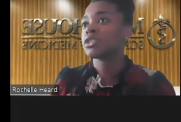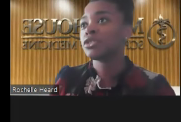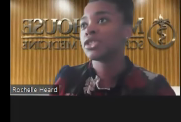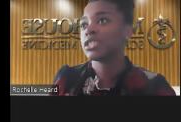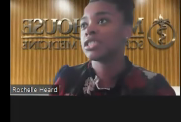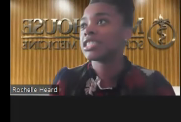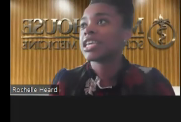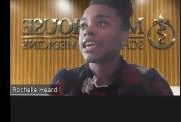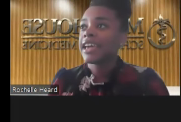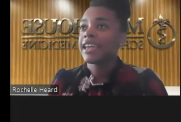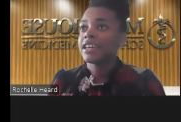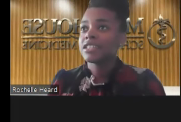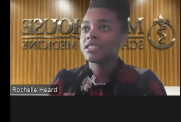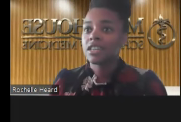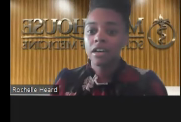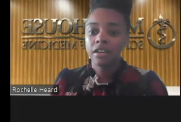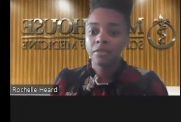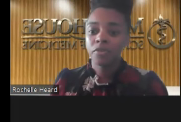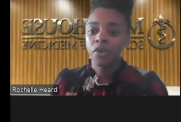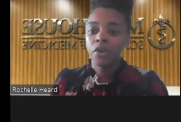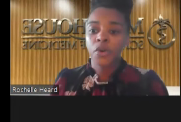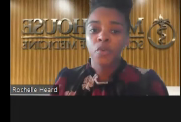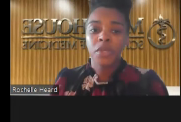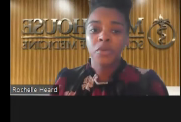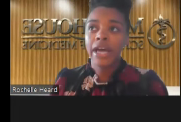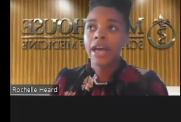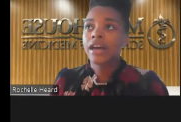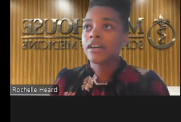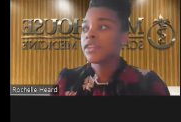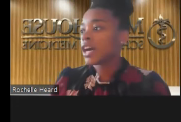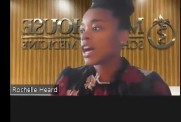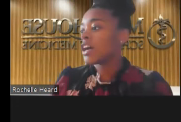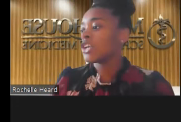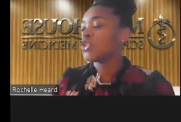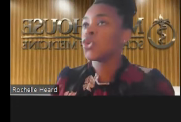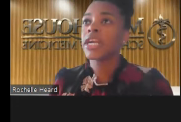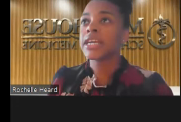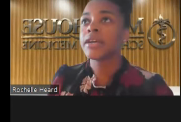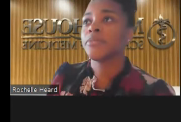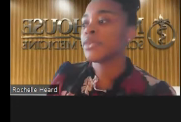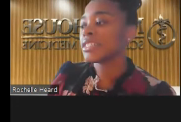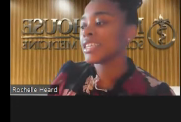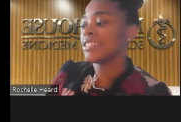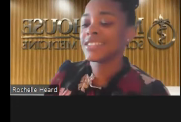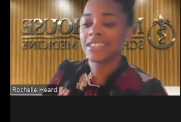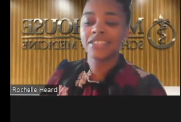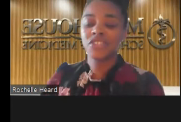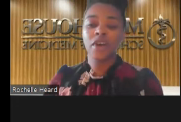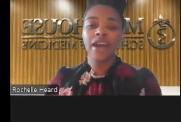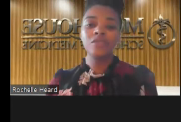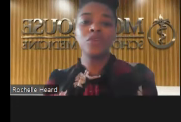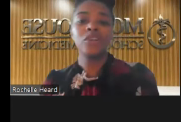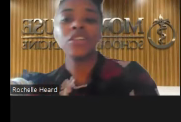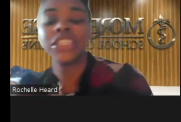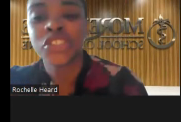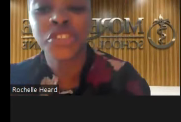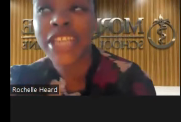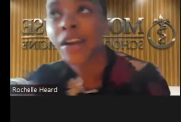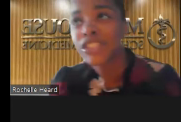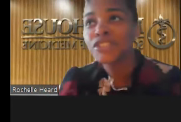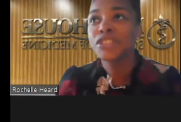potential solutions. And we will have NORC present. So I